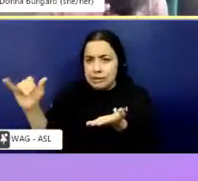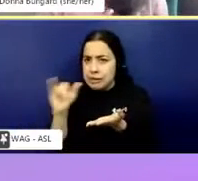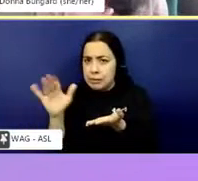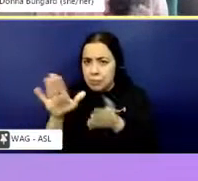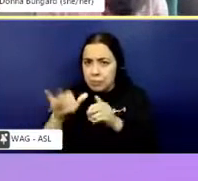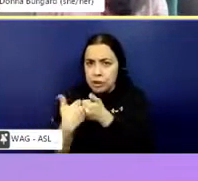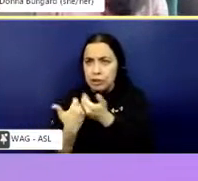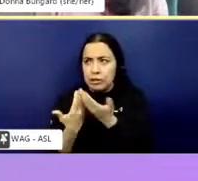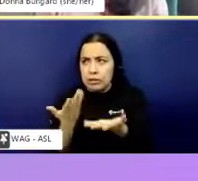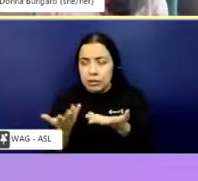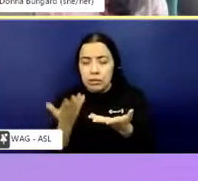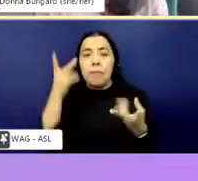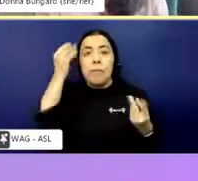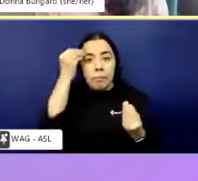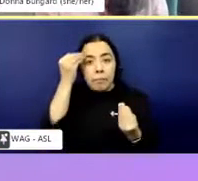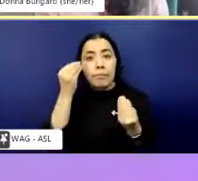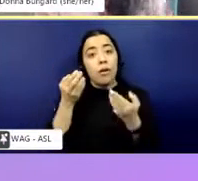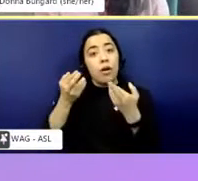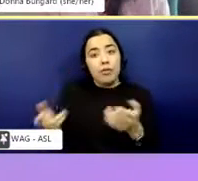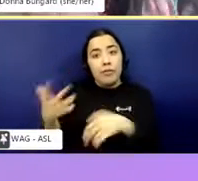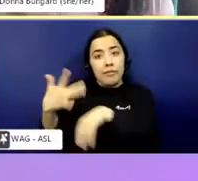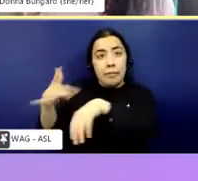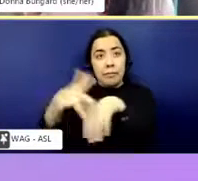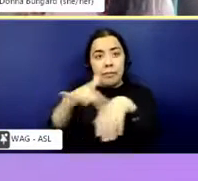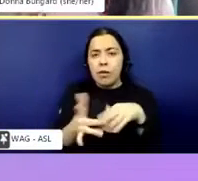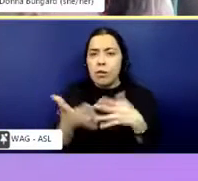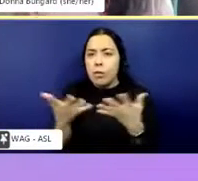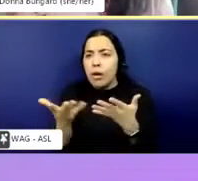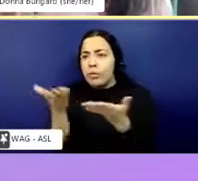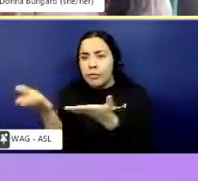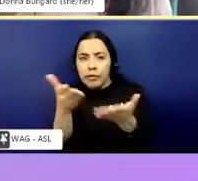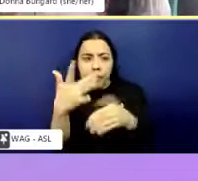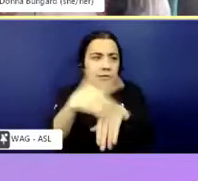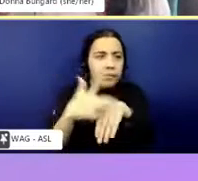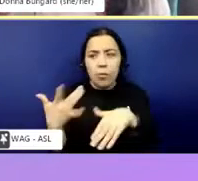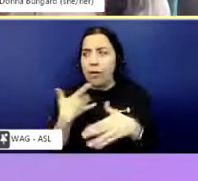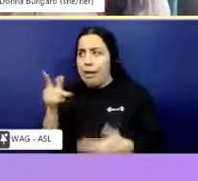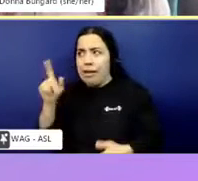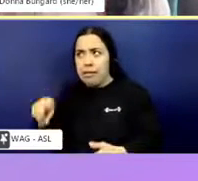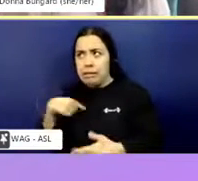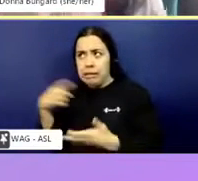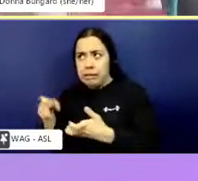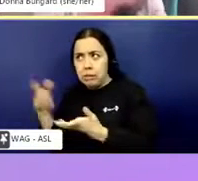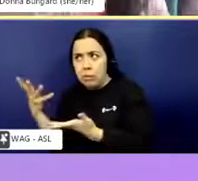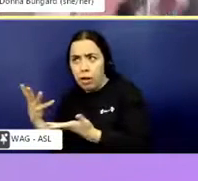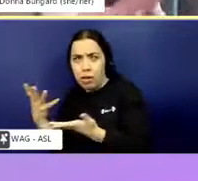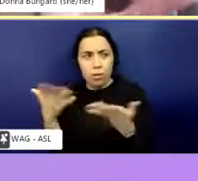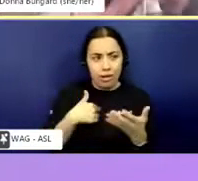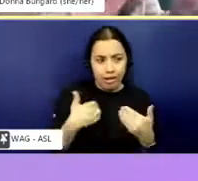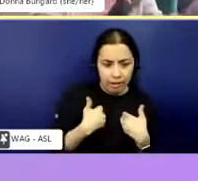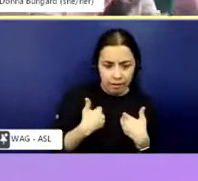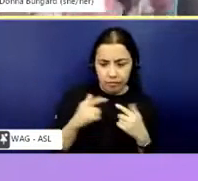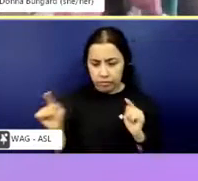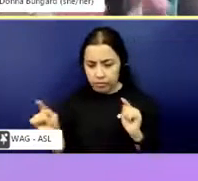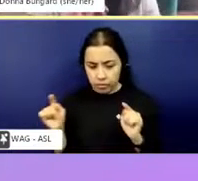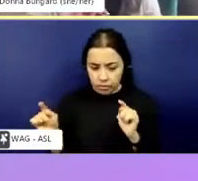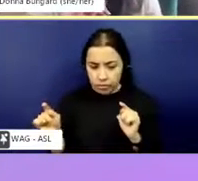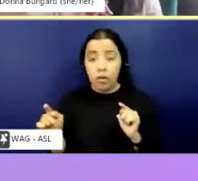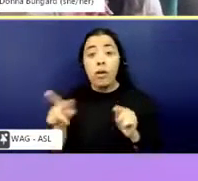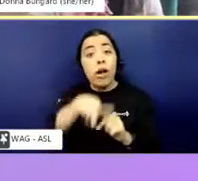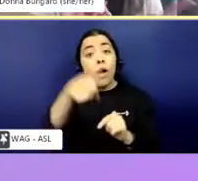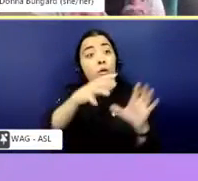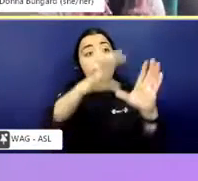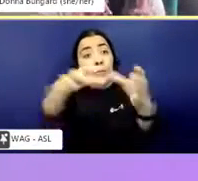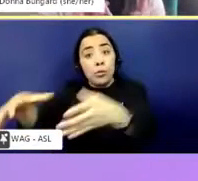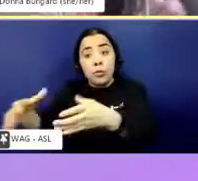Start thinking about resources. What resources do you have and what do you need? And what resources might these other groups